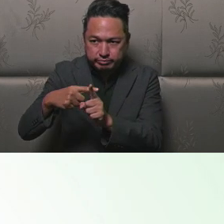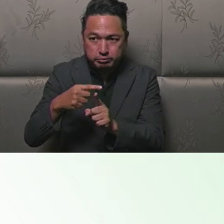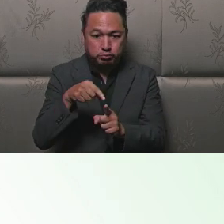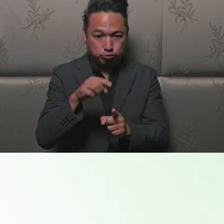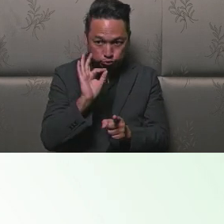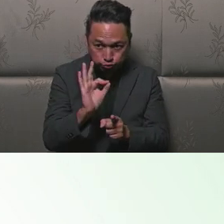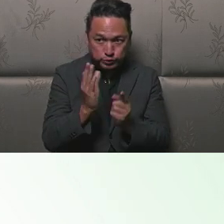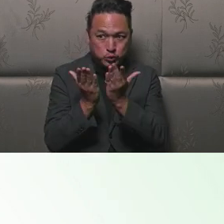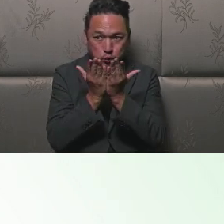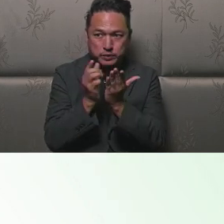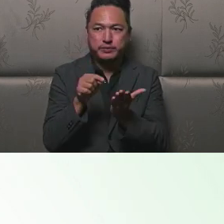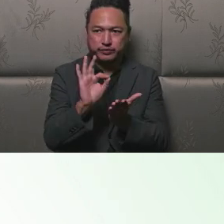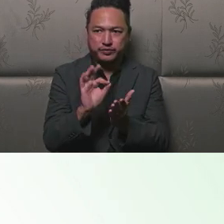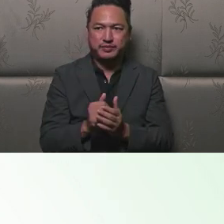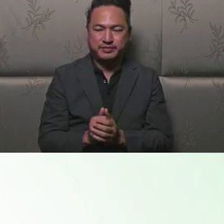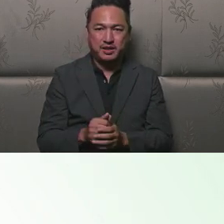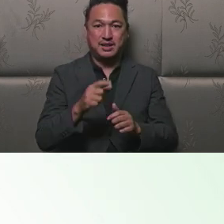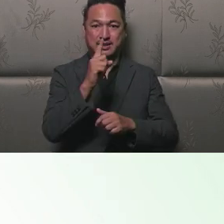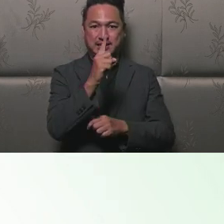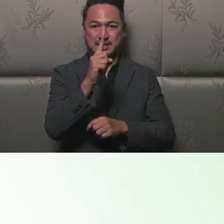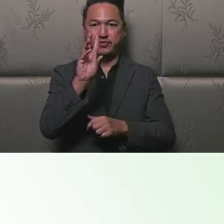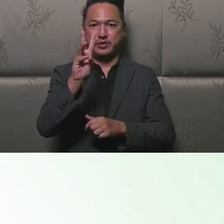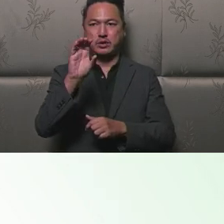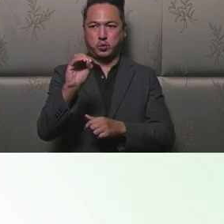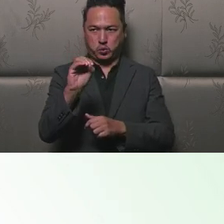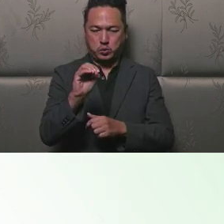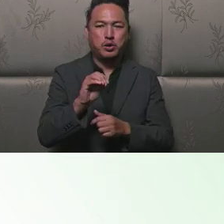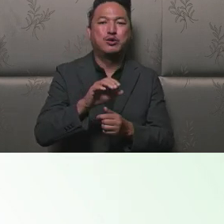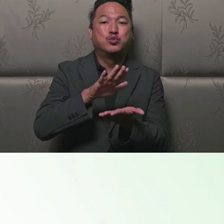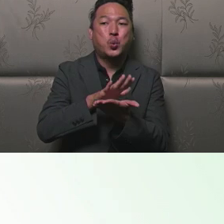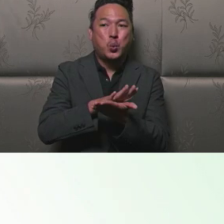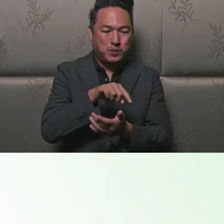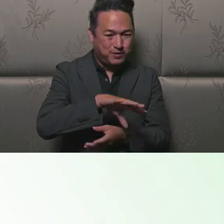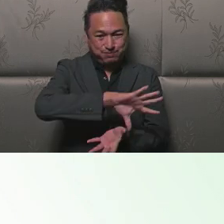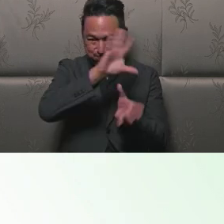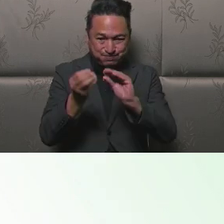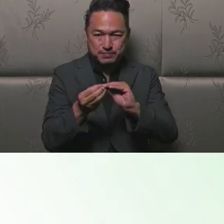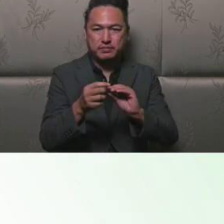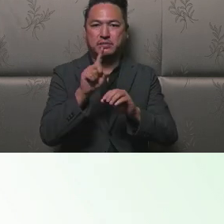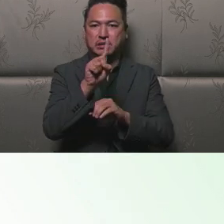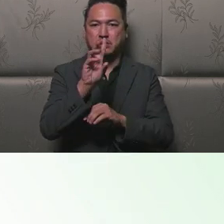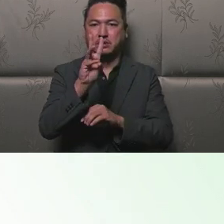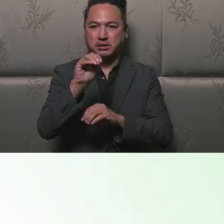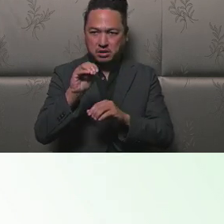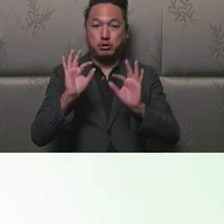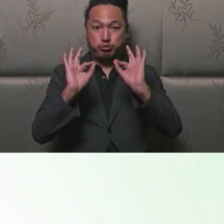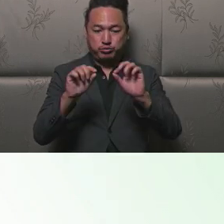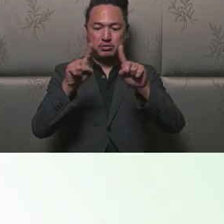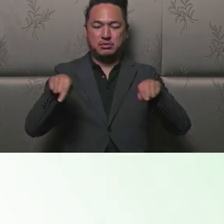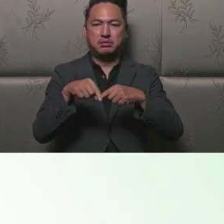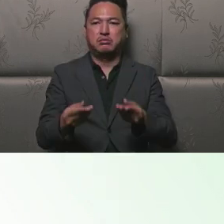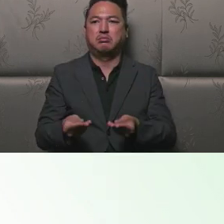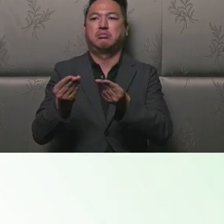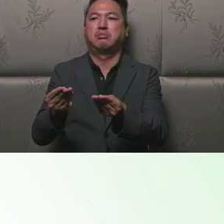from, which includes taking courses at a recognized universities, either full-time or